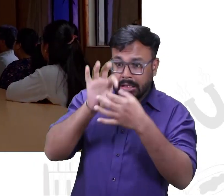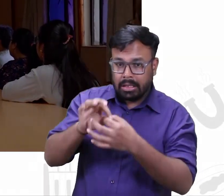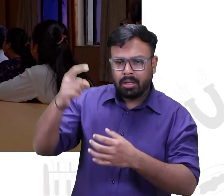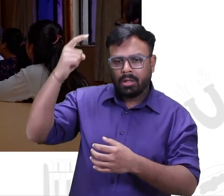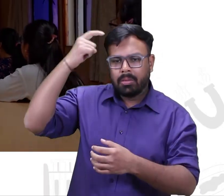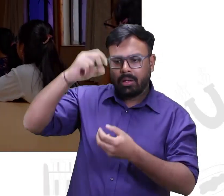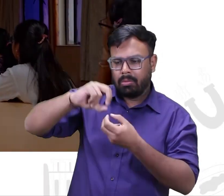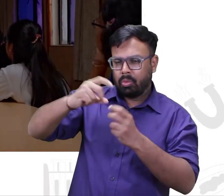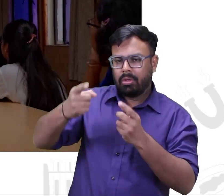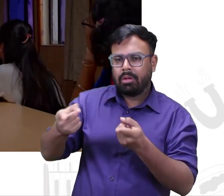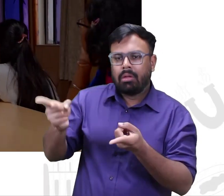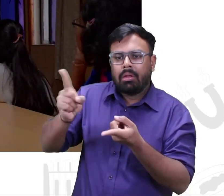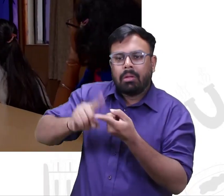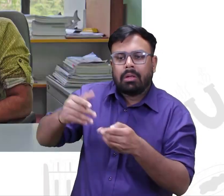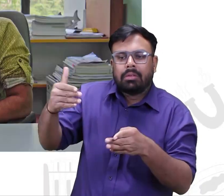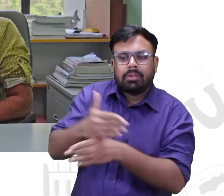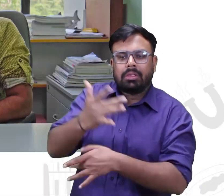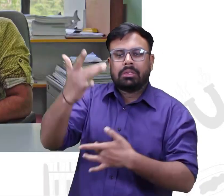aggregation diseases.